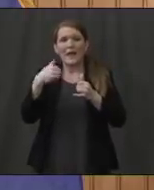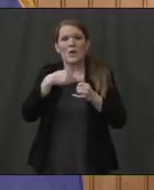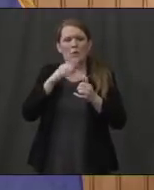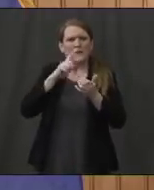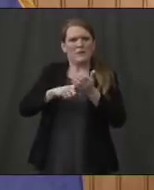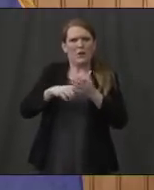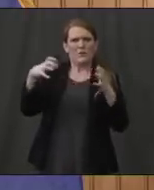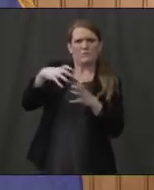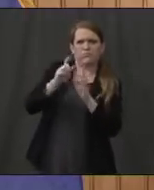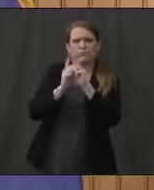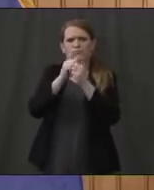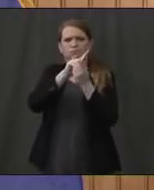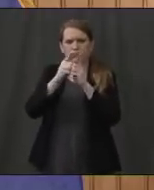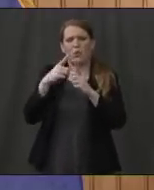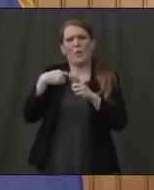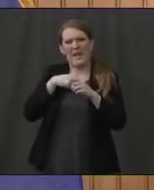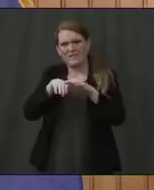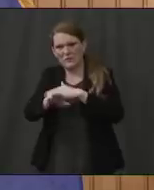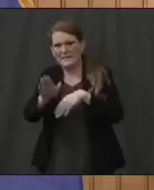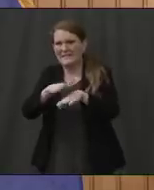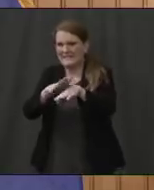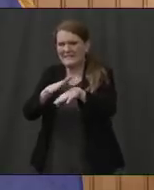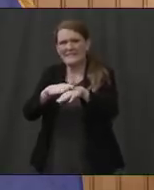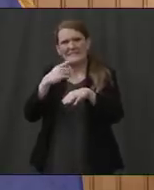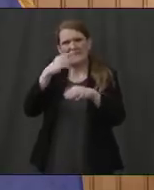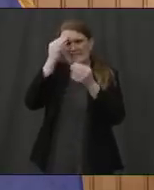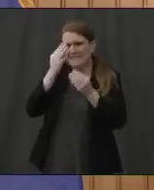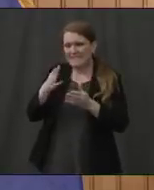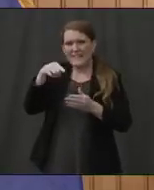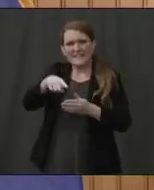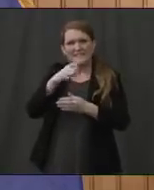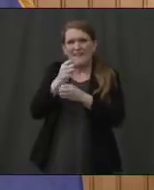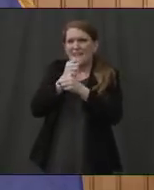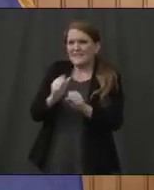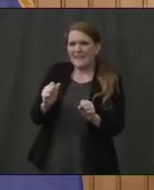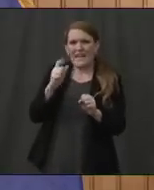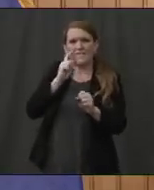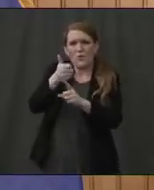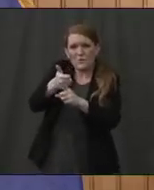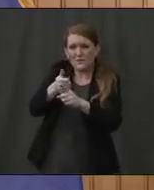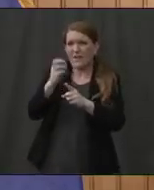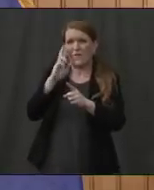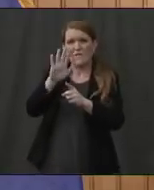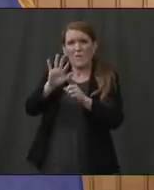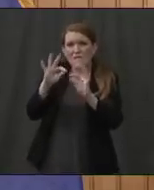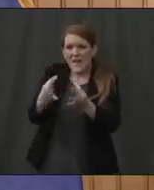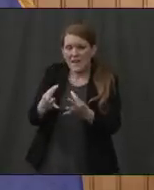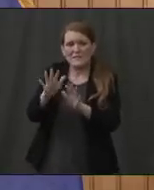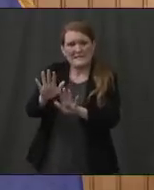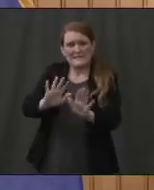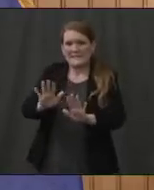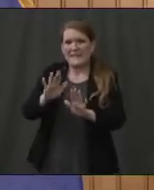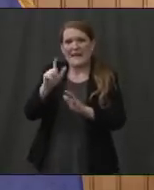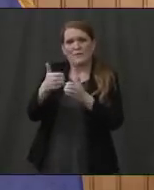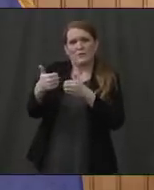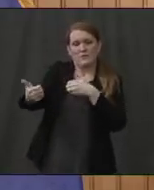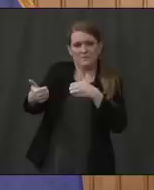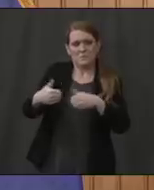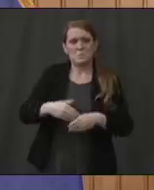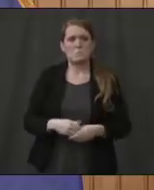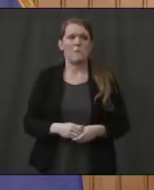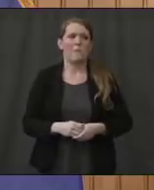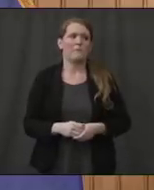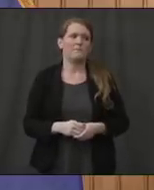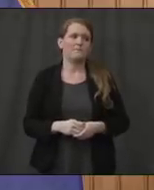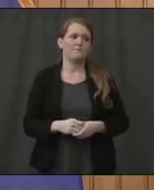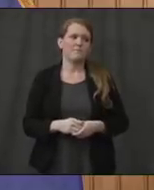your family. You've got to stop. In terms of things that we're trying to corral with our friends here,